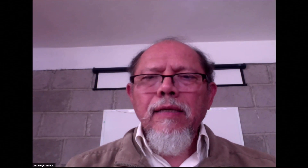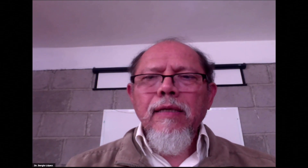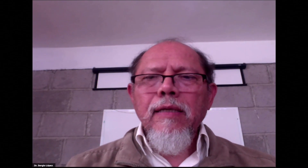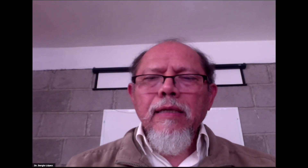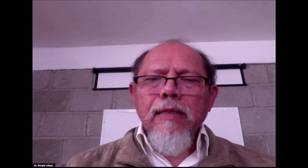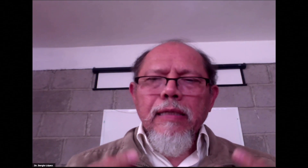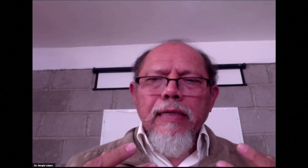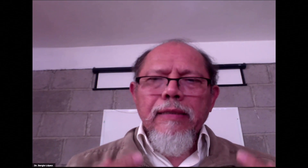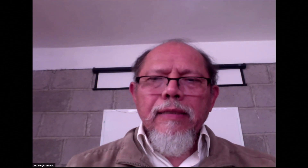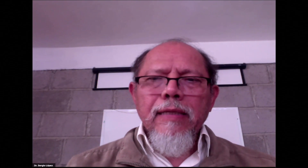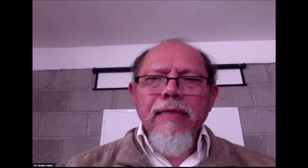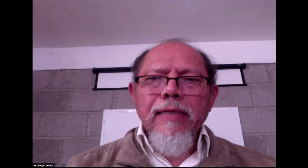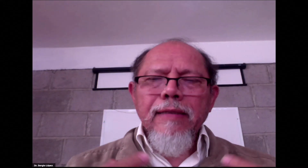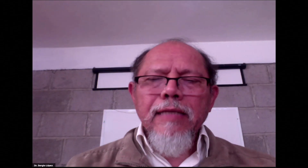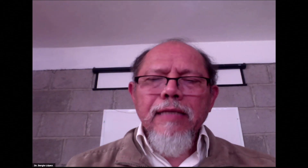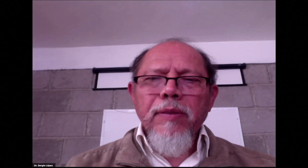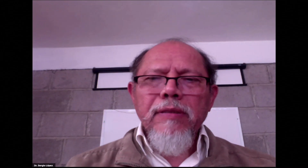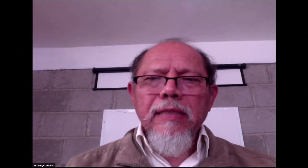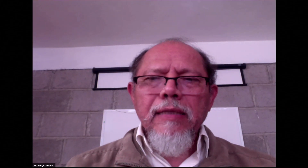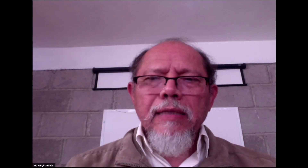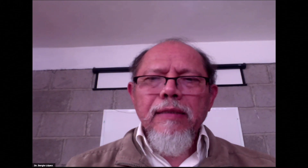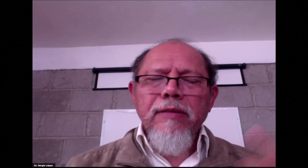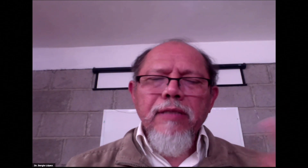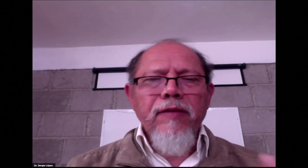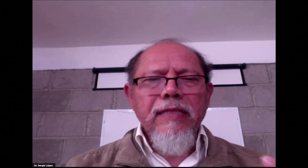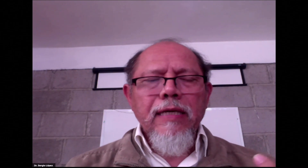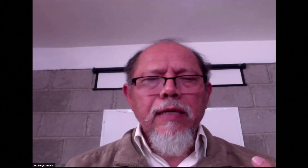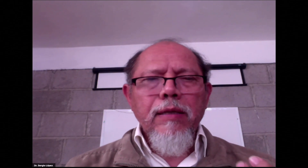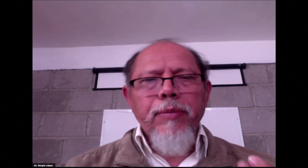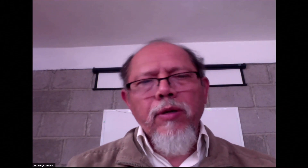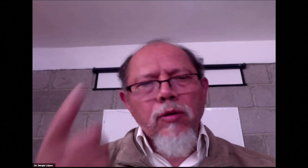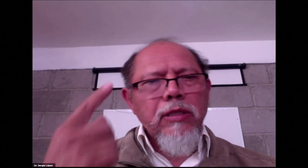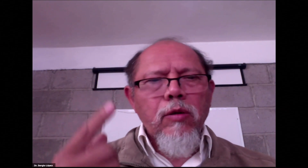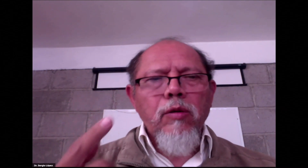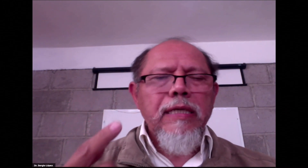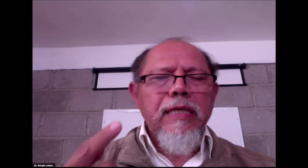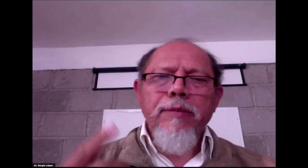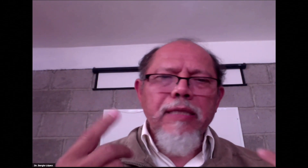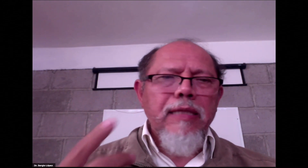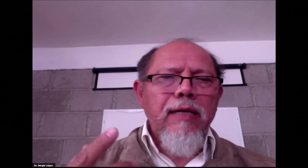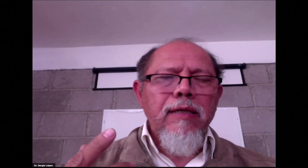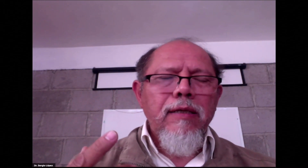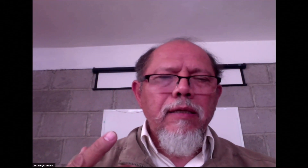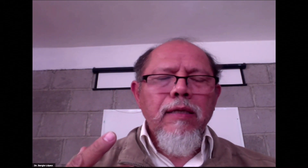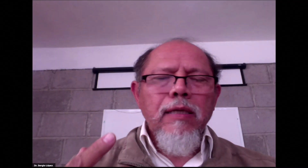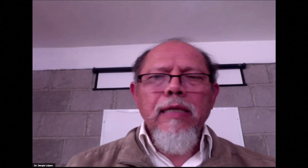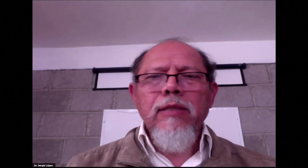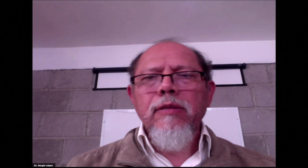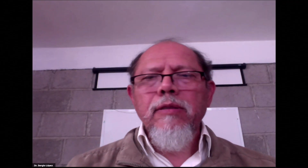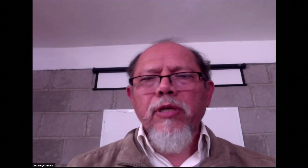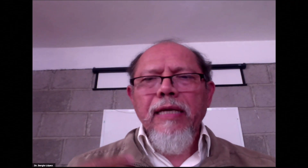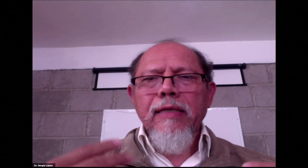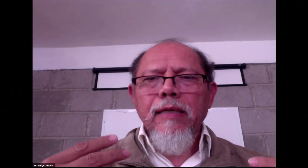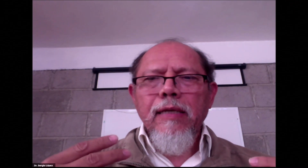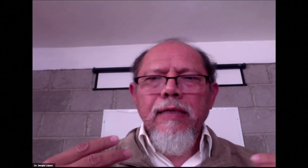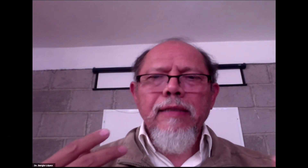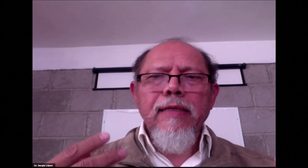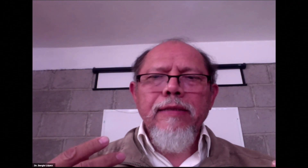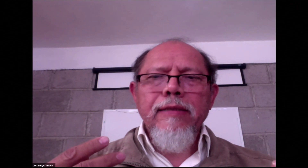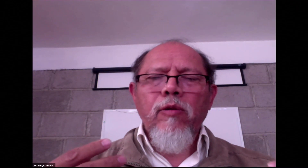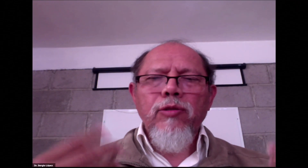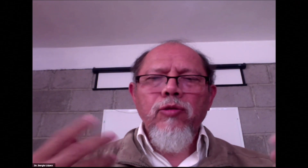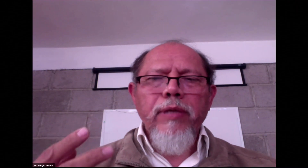articulation, needs to understand that this disability can be physical but not psychological or mental,